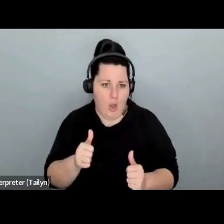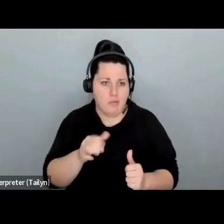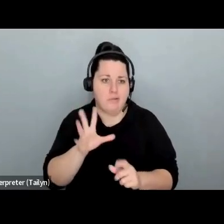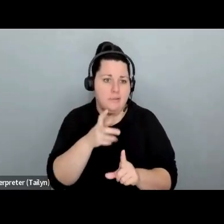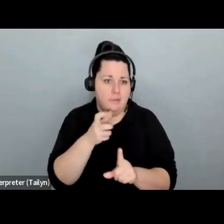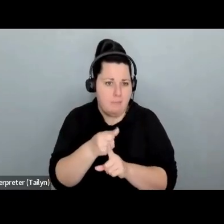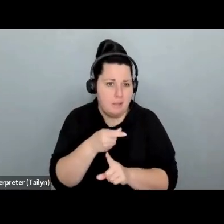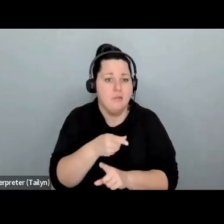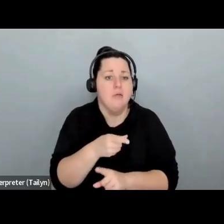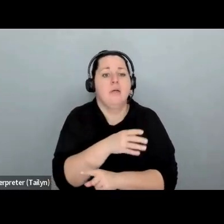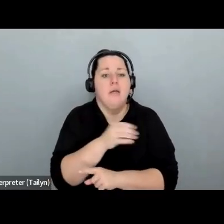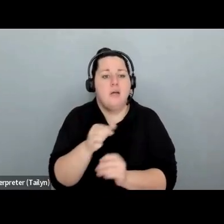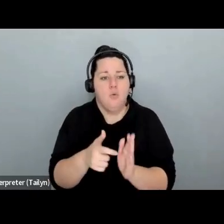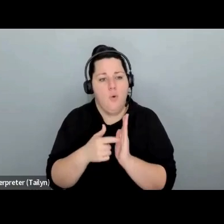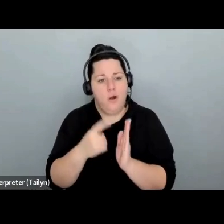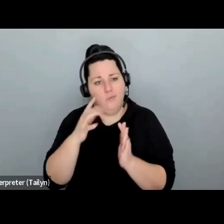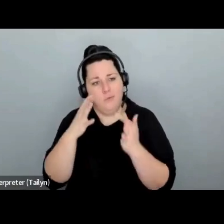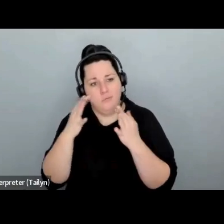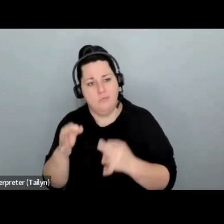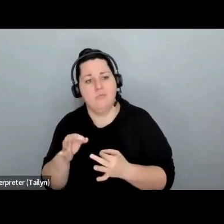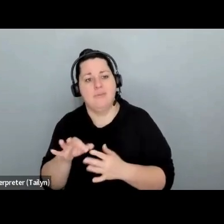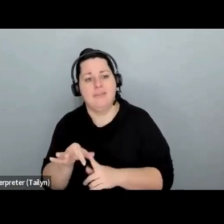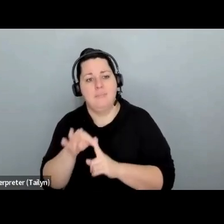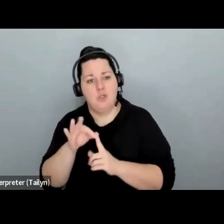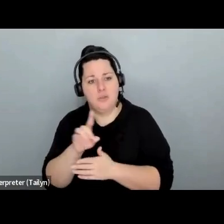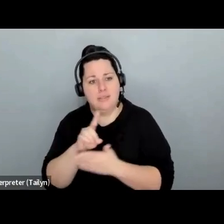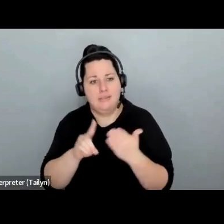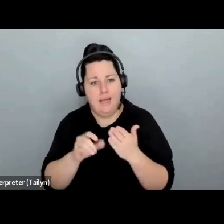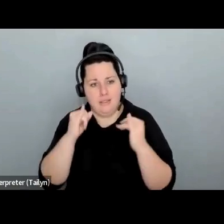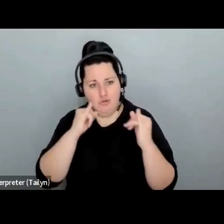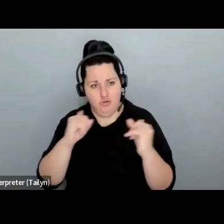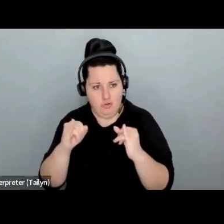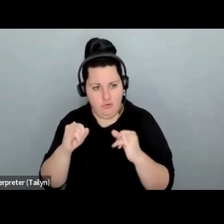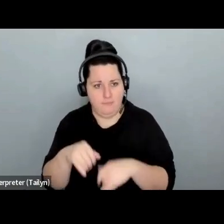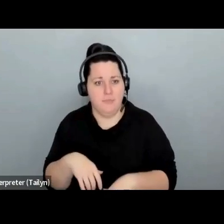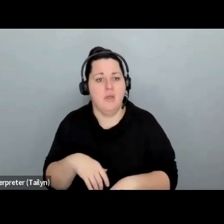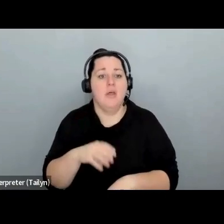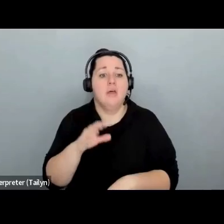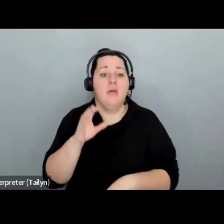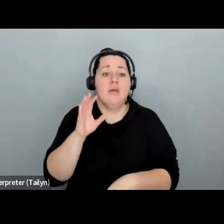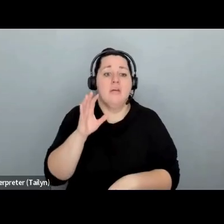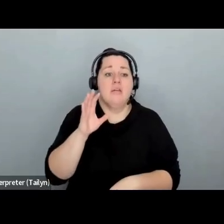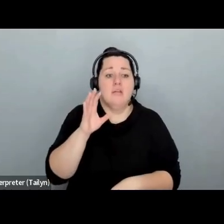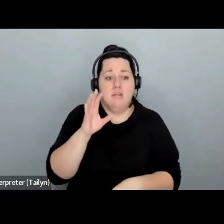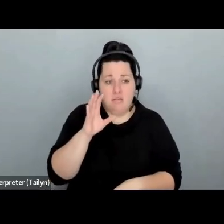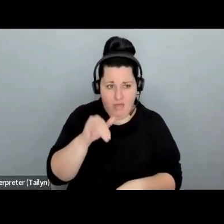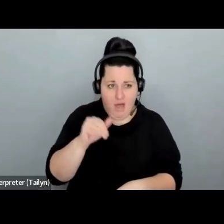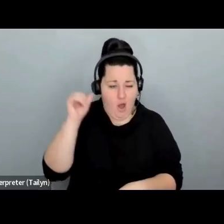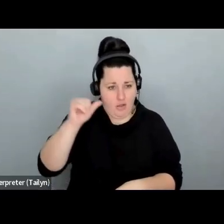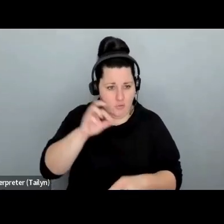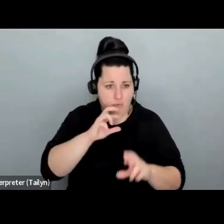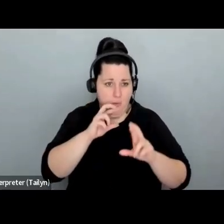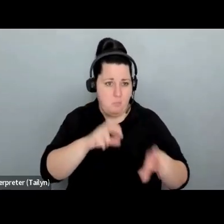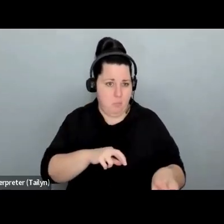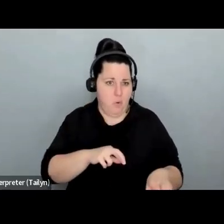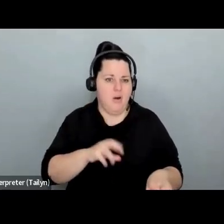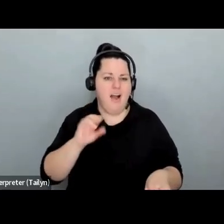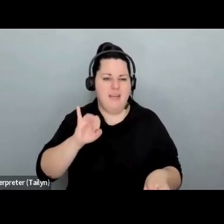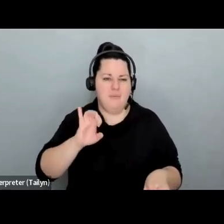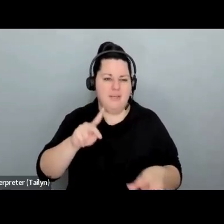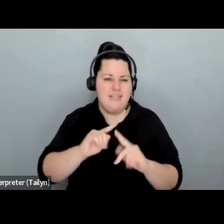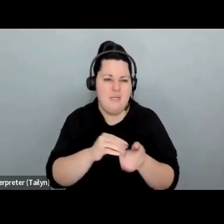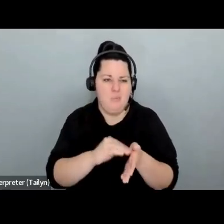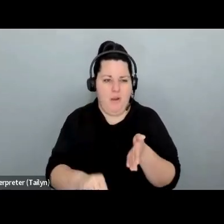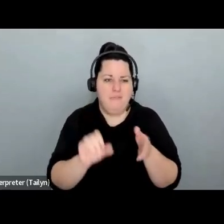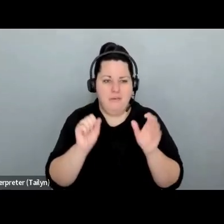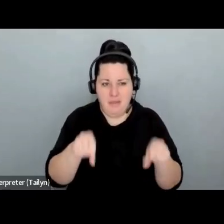required for determining specially designed instruction. The audiological report may be waived by the IEP team, including a teacher